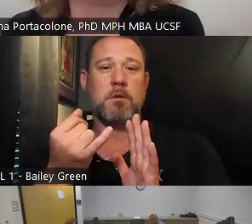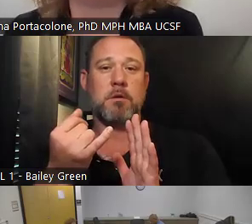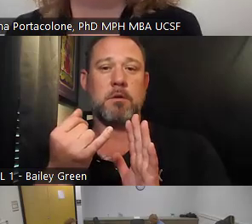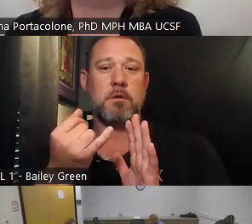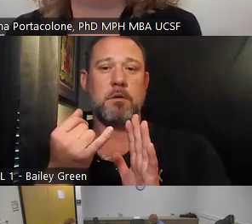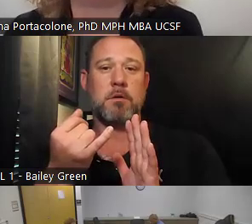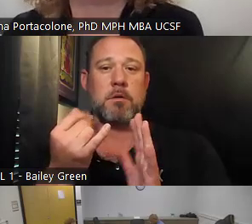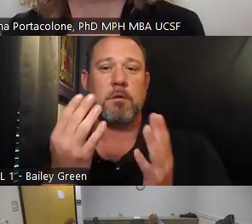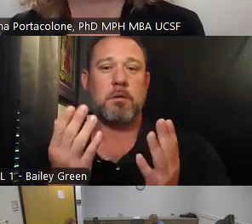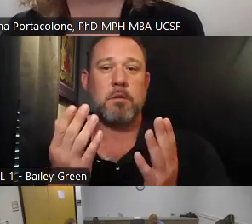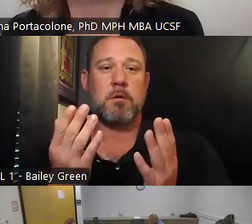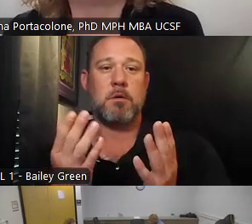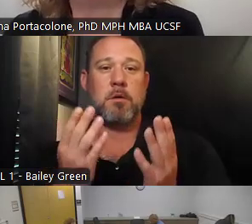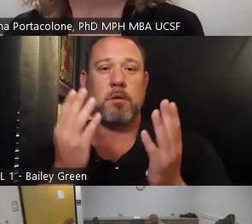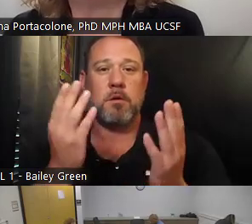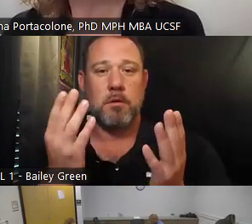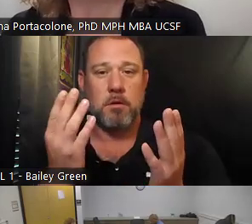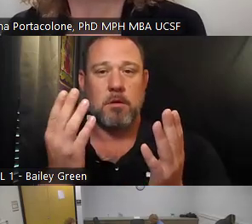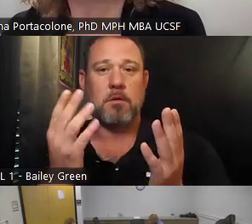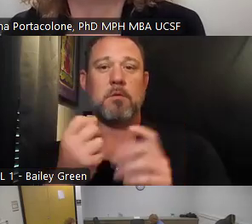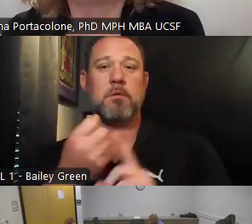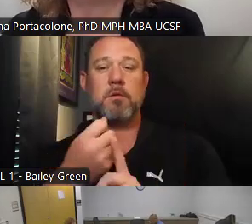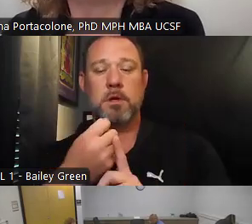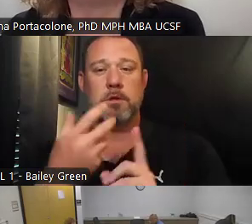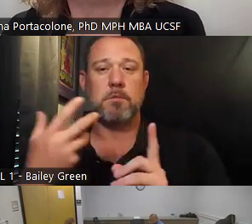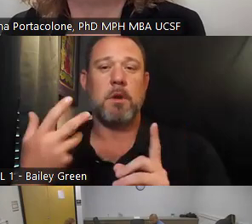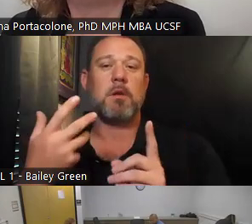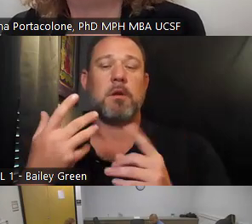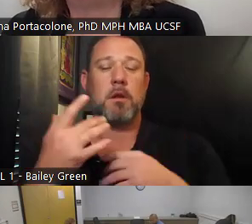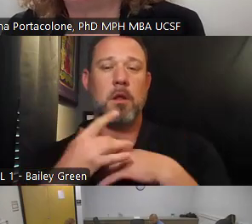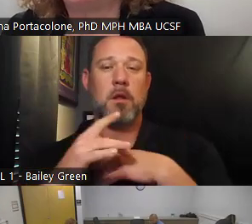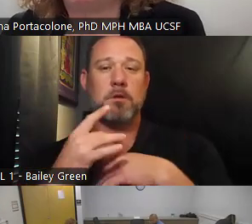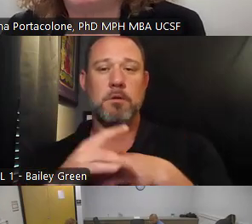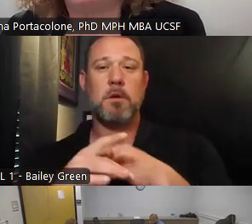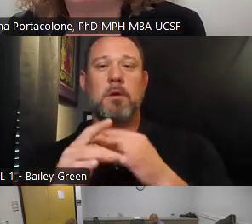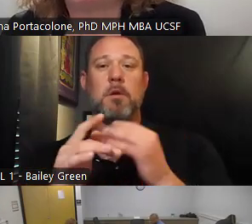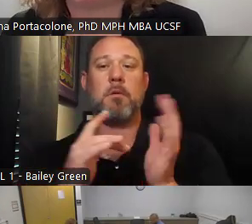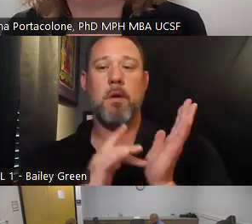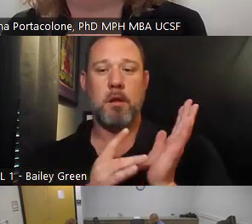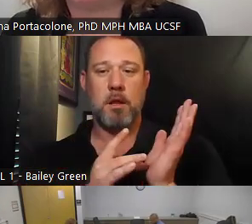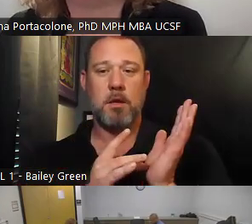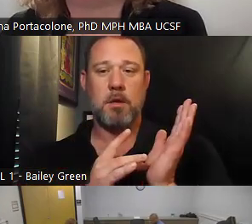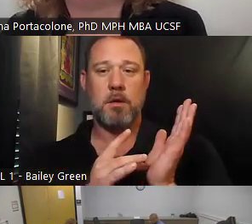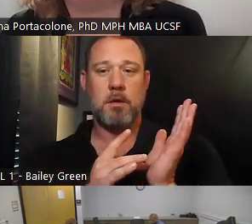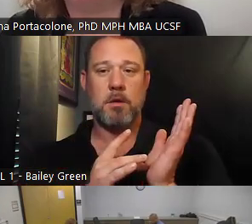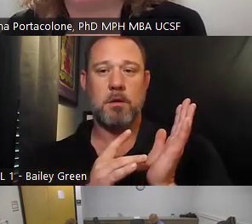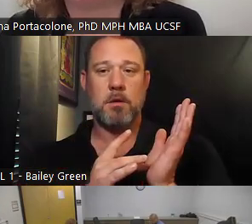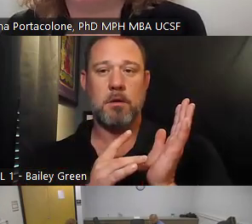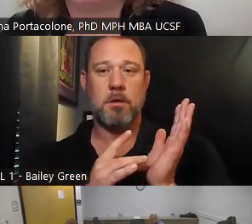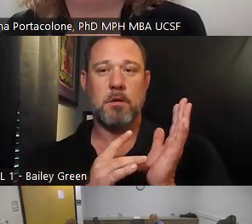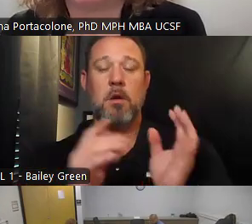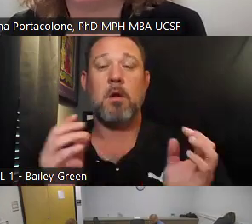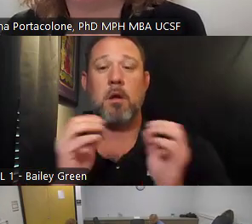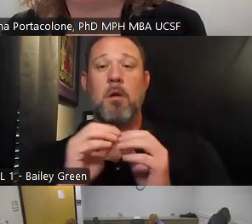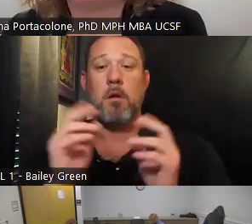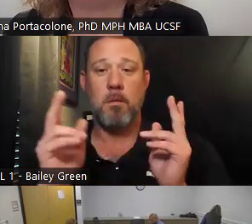propose to consider expanding the eligibility, the medical eligibility, to make sure that more people who